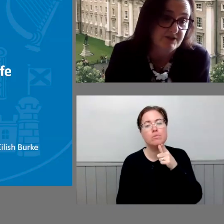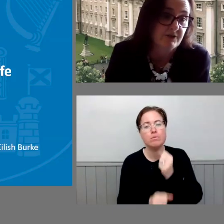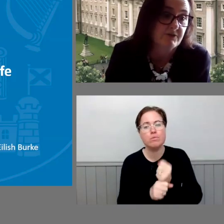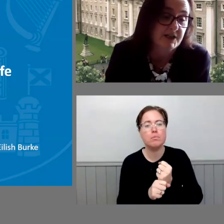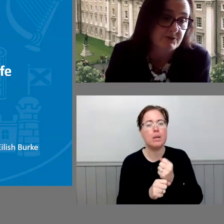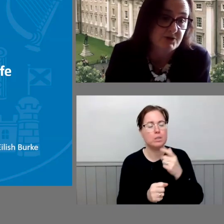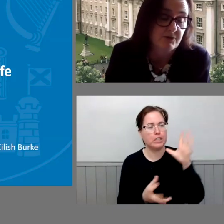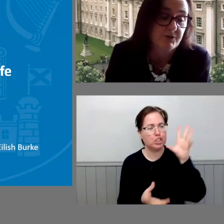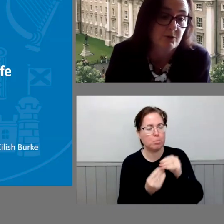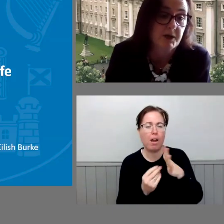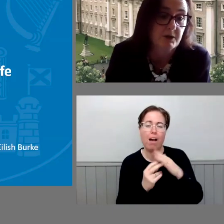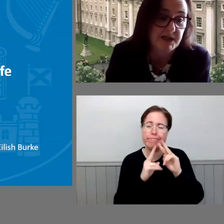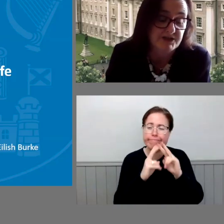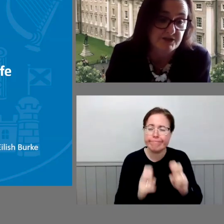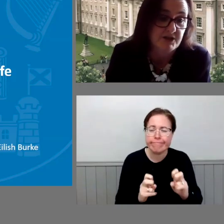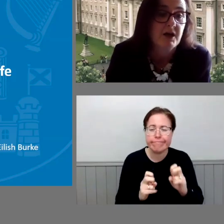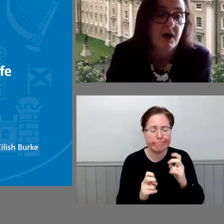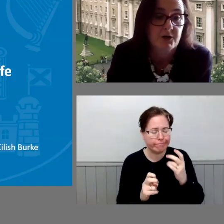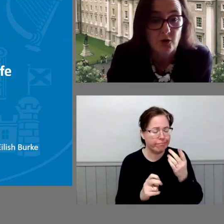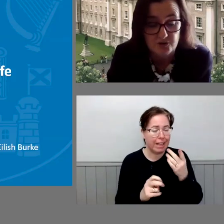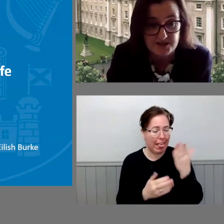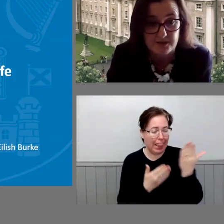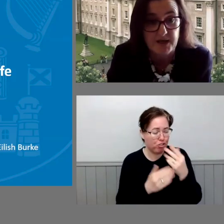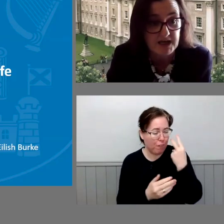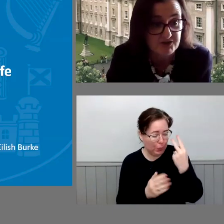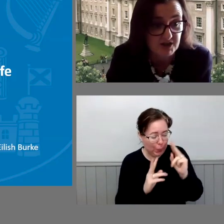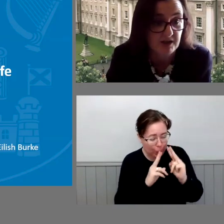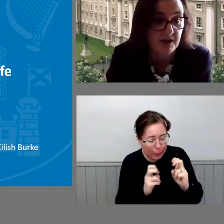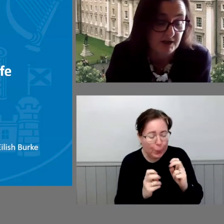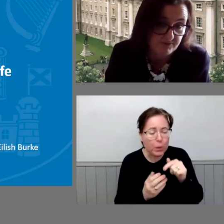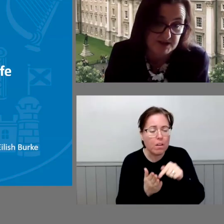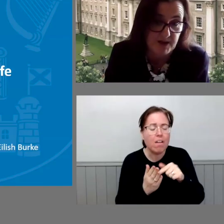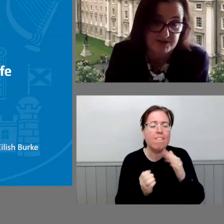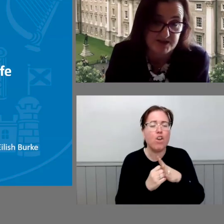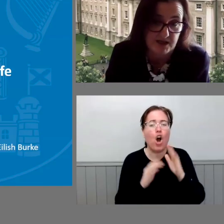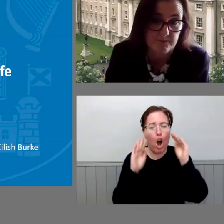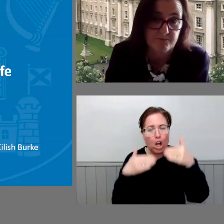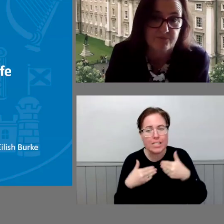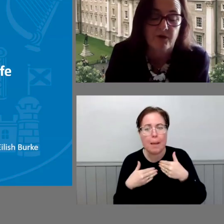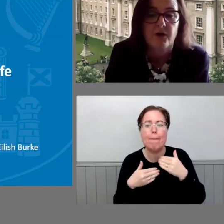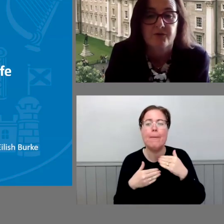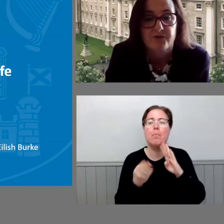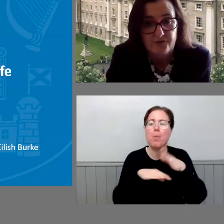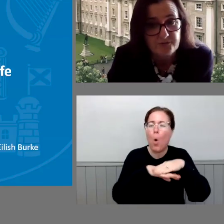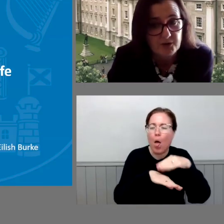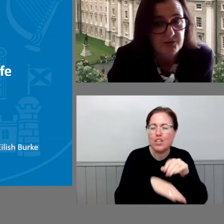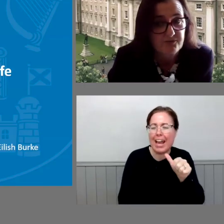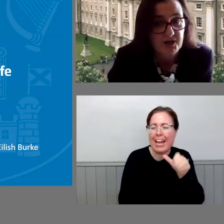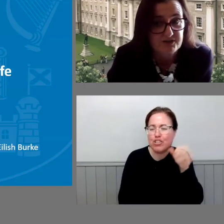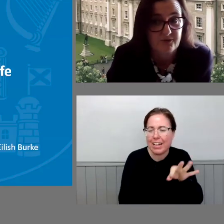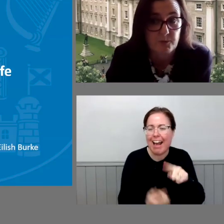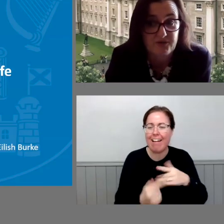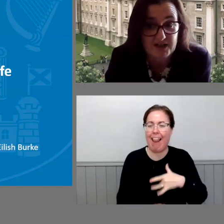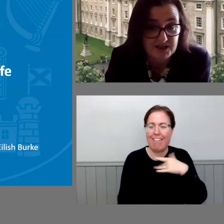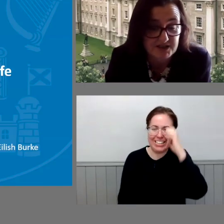the findings of a literature review we completed on autism, aging, and life expectancy. So this review